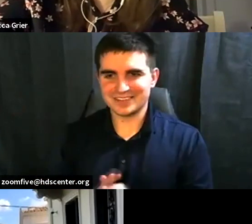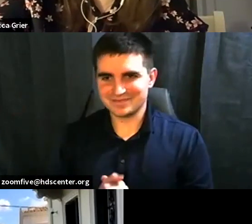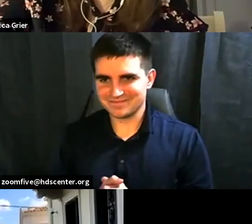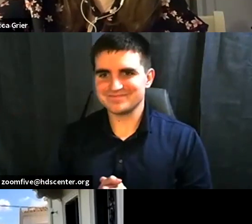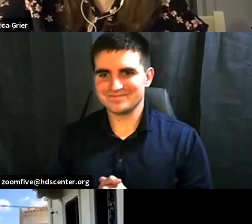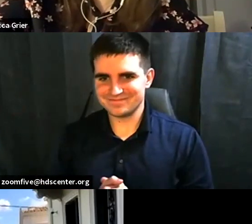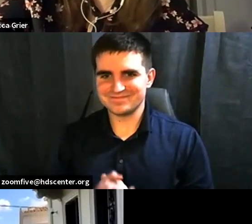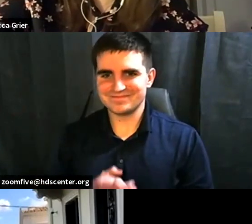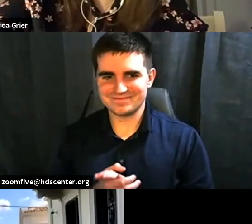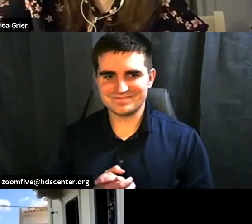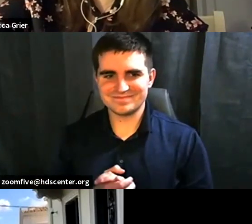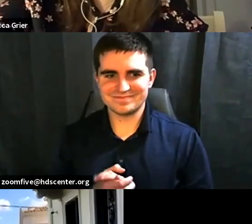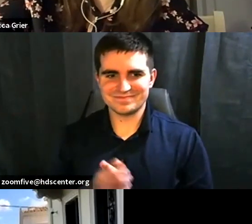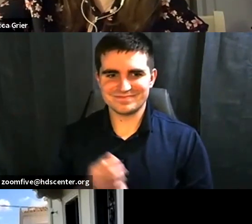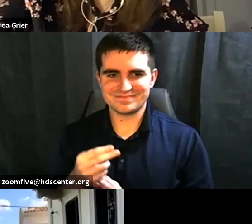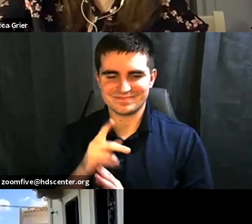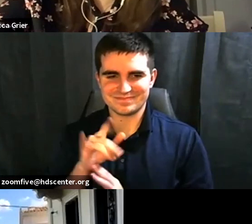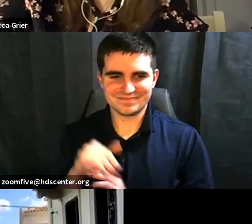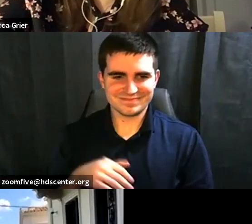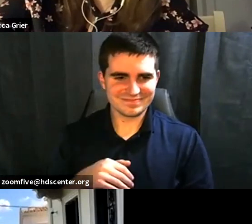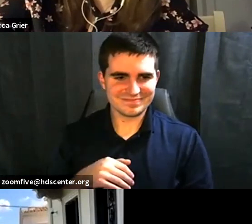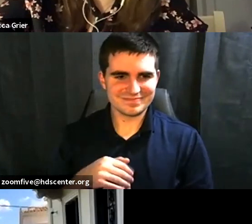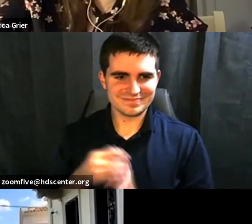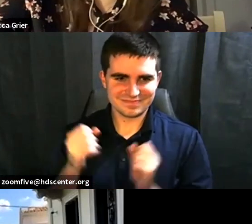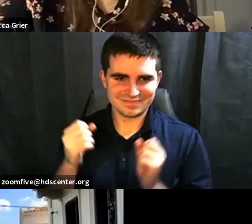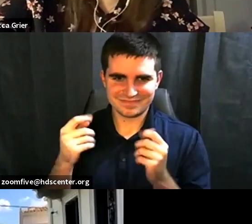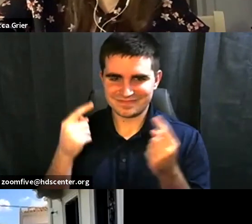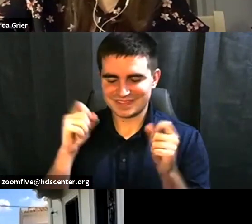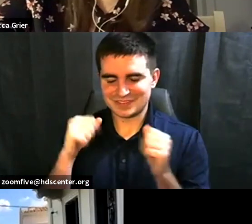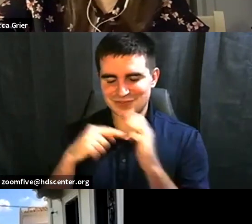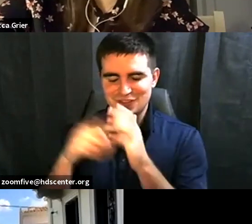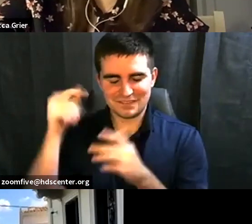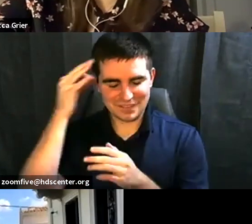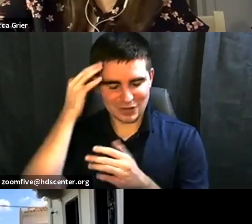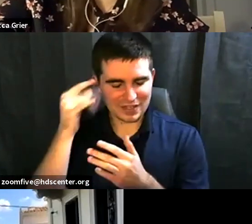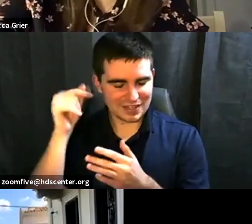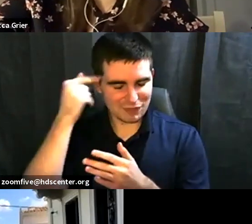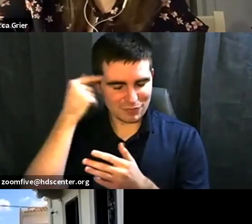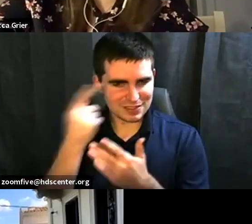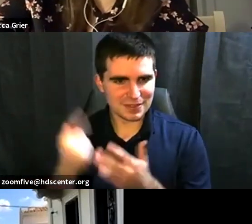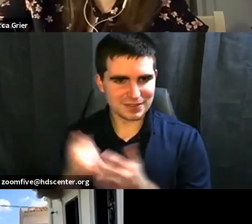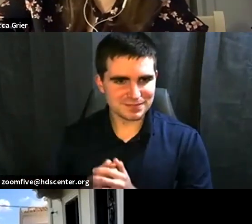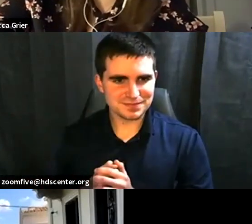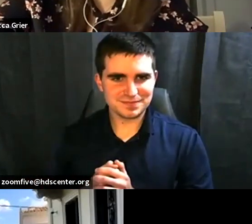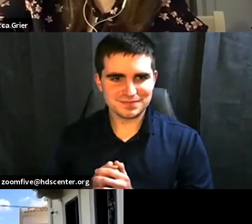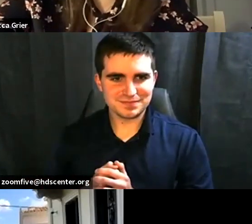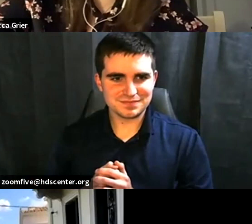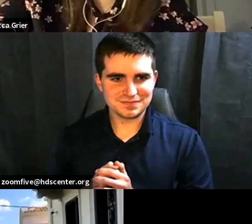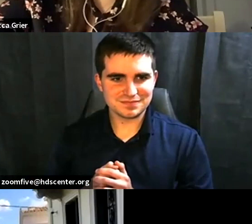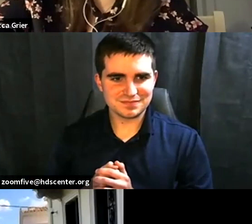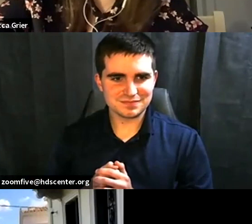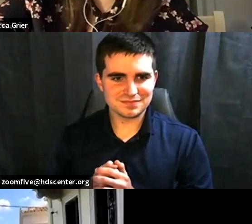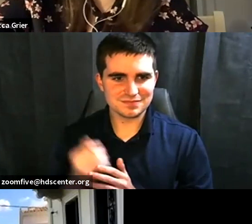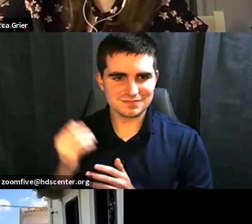And perhaps we can show the federal government something that we've done for many years that it doesn't seem to be